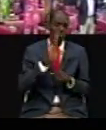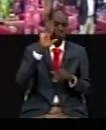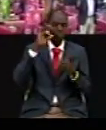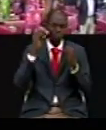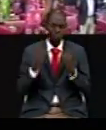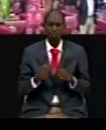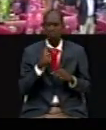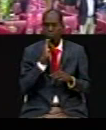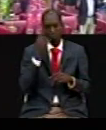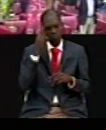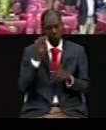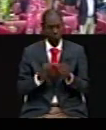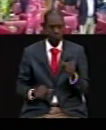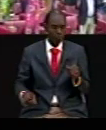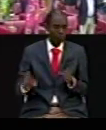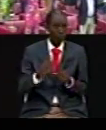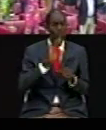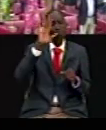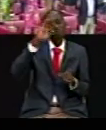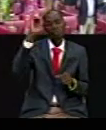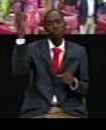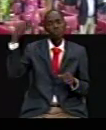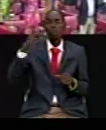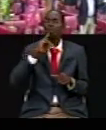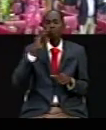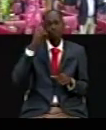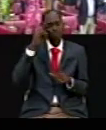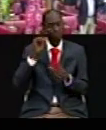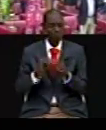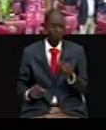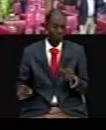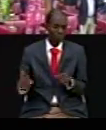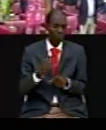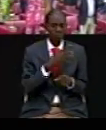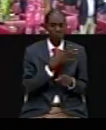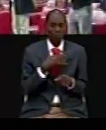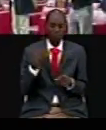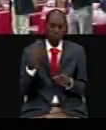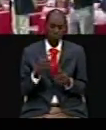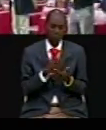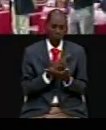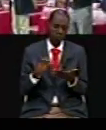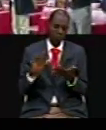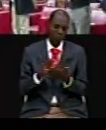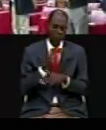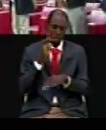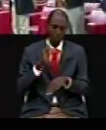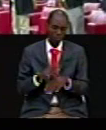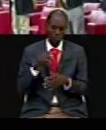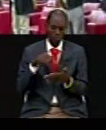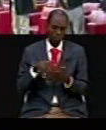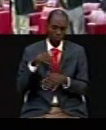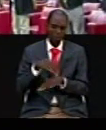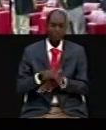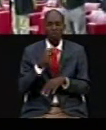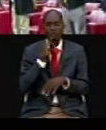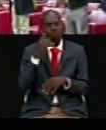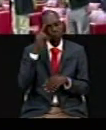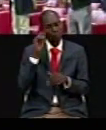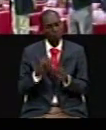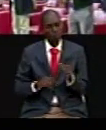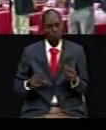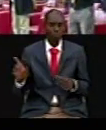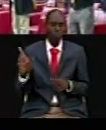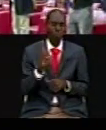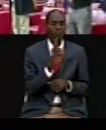power is for everyone. Your grace is for everyone. And the divine touch tonight is for